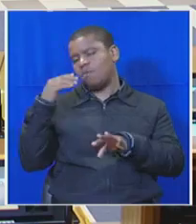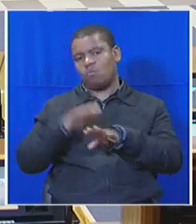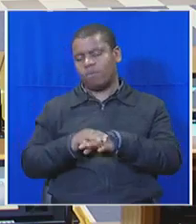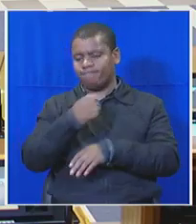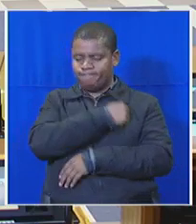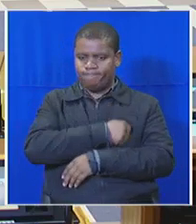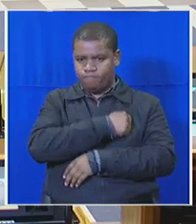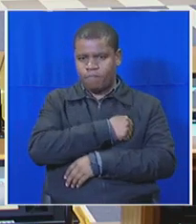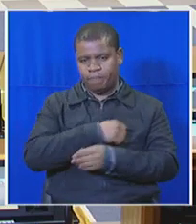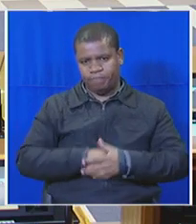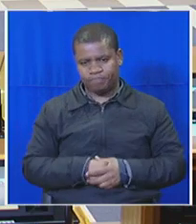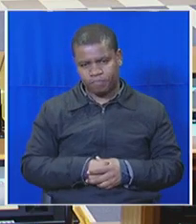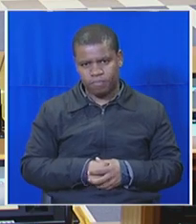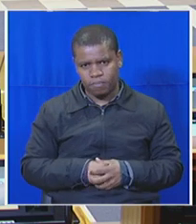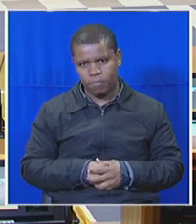Honorable Make.